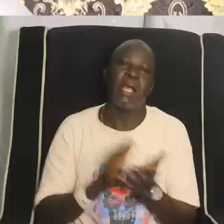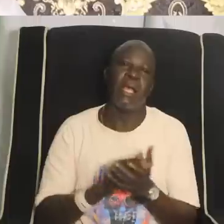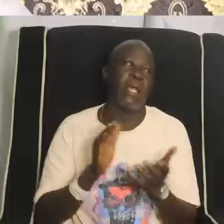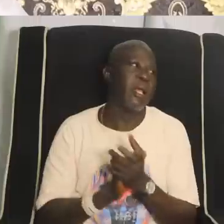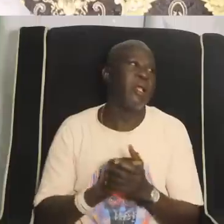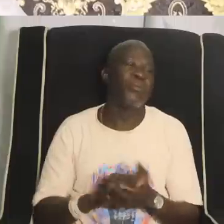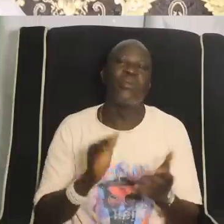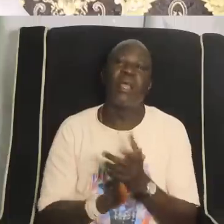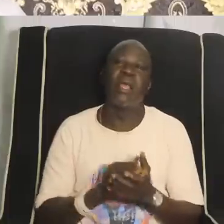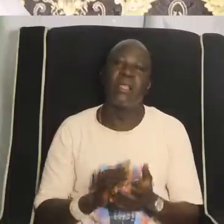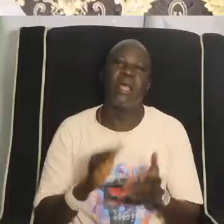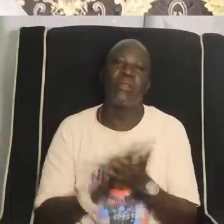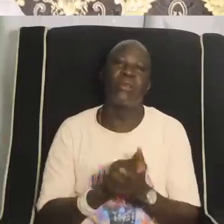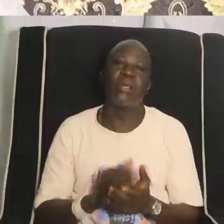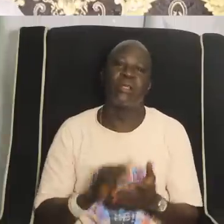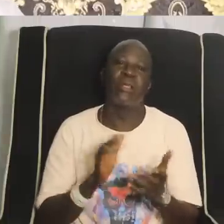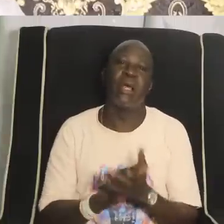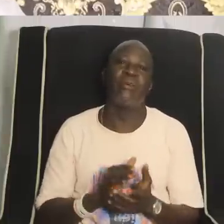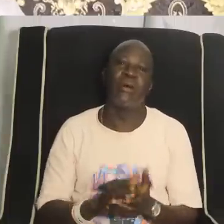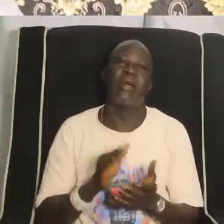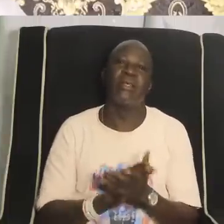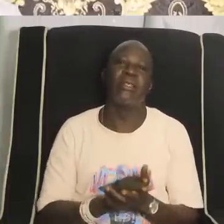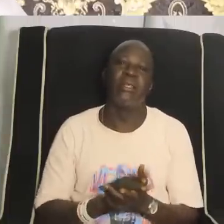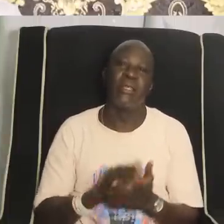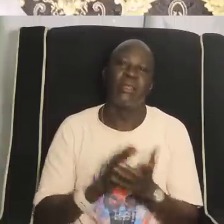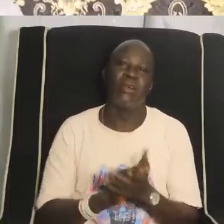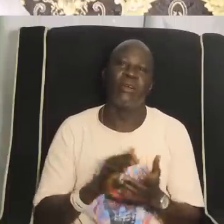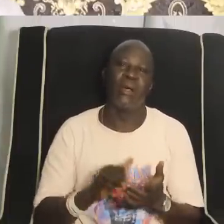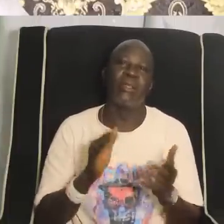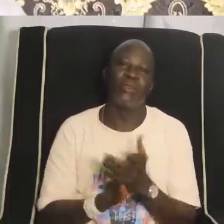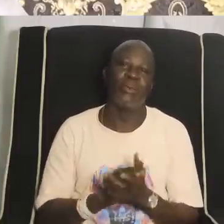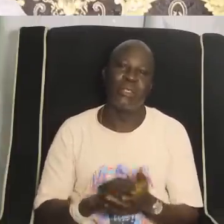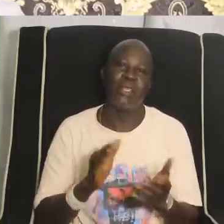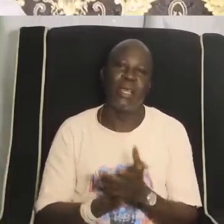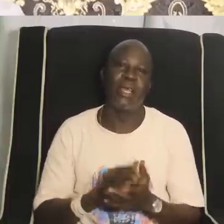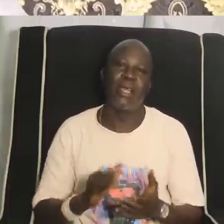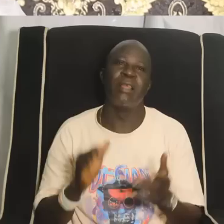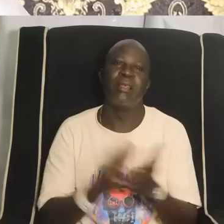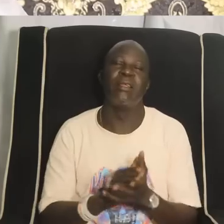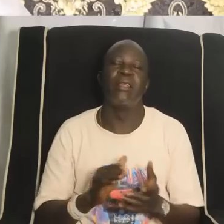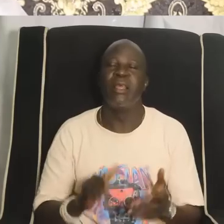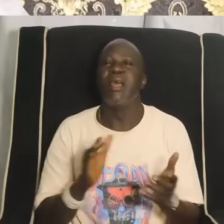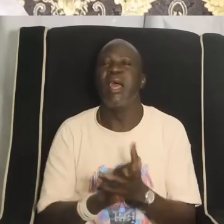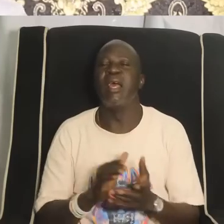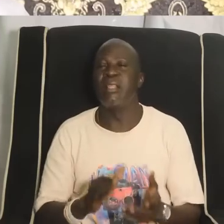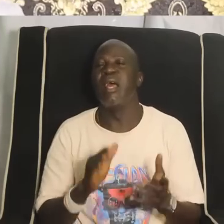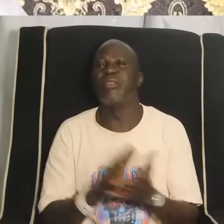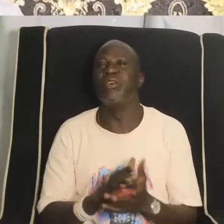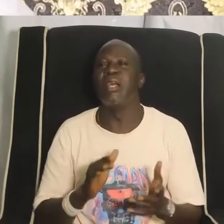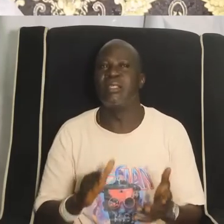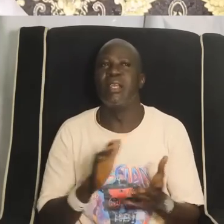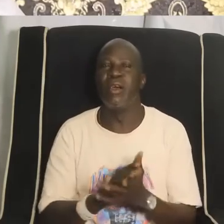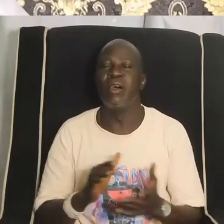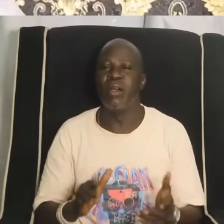sile eje to so ni ta wa ri ko wa tu me sile eje ni o eje